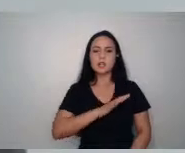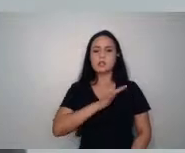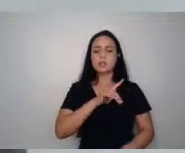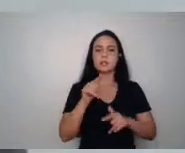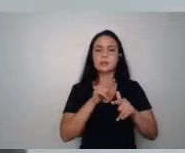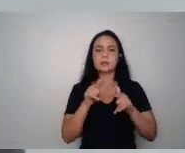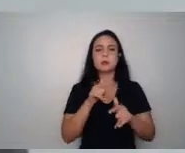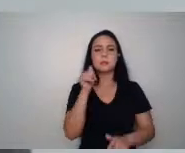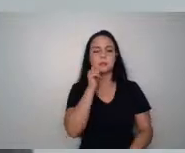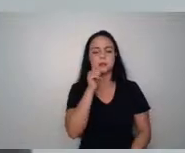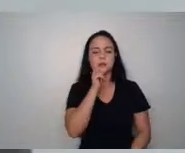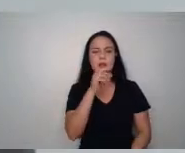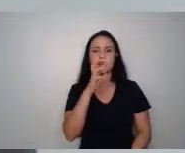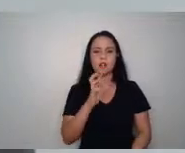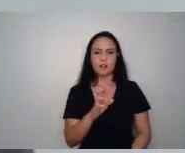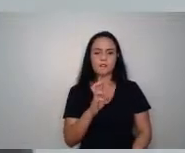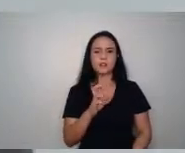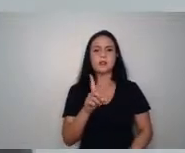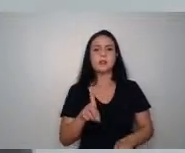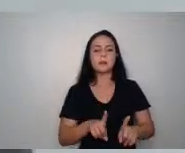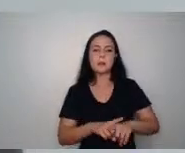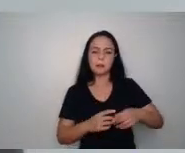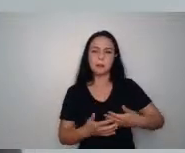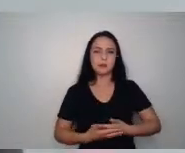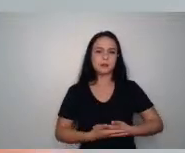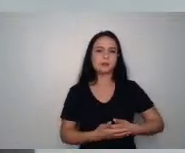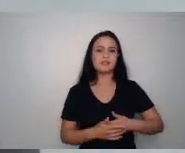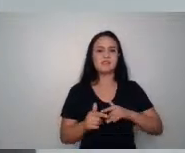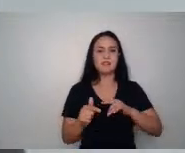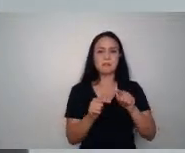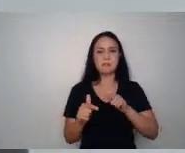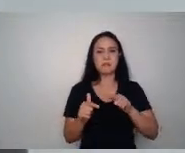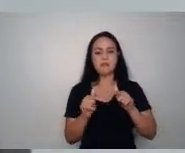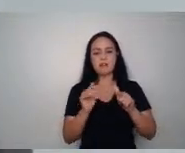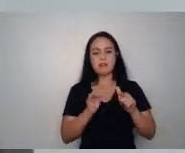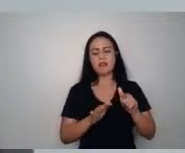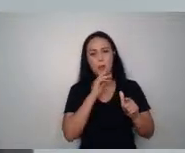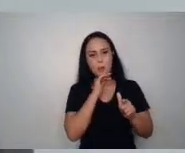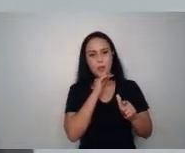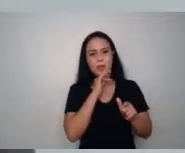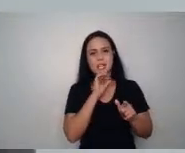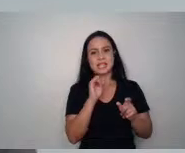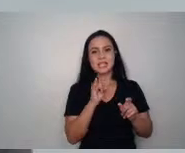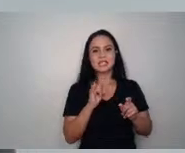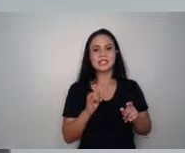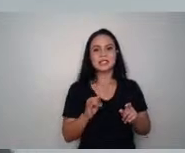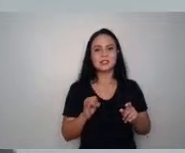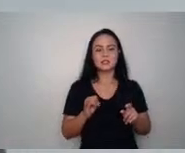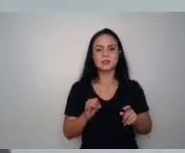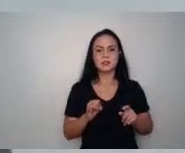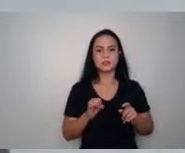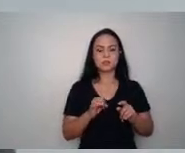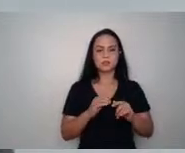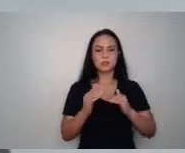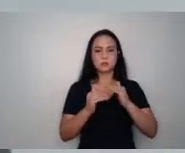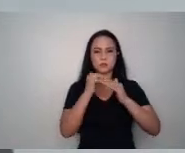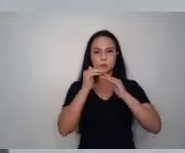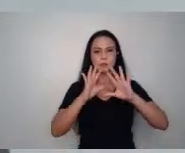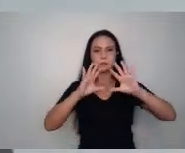finalizing of the workers' workers' contract, and pregnant women could work